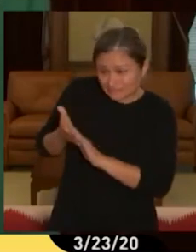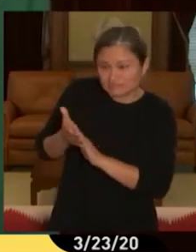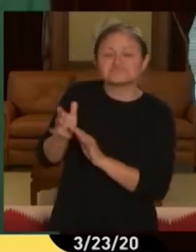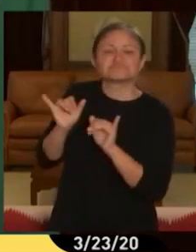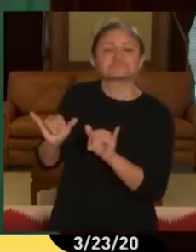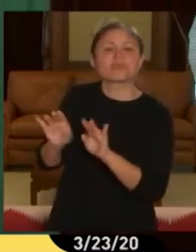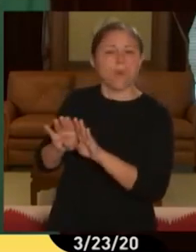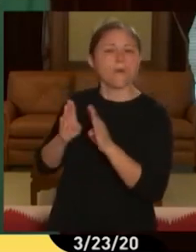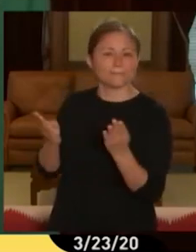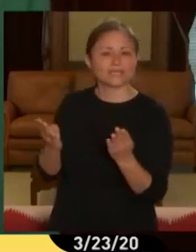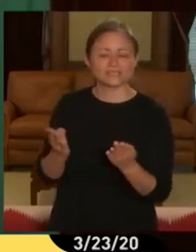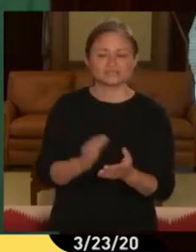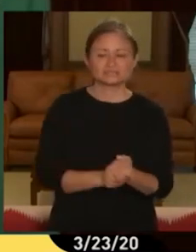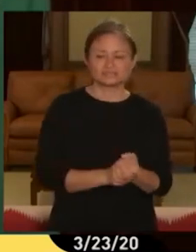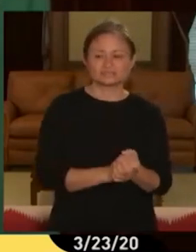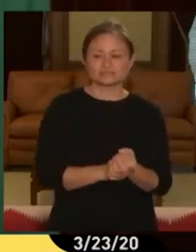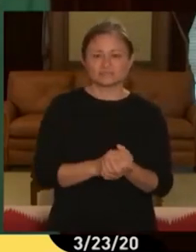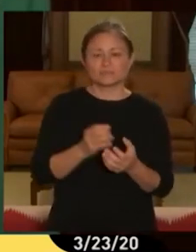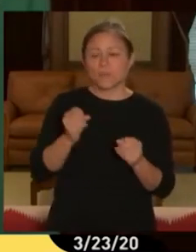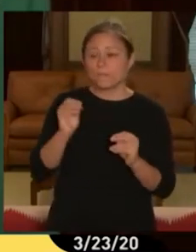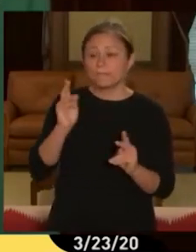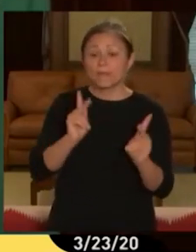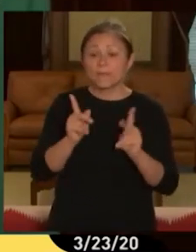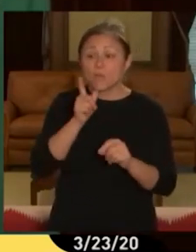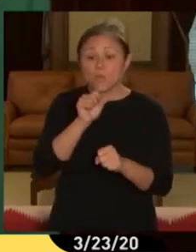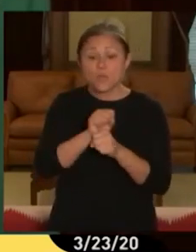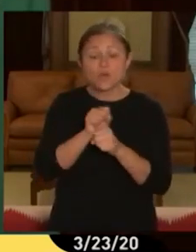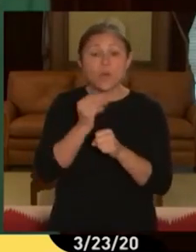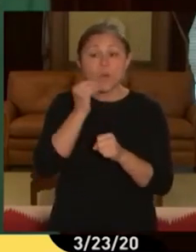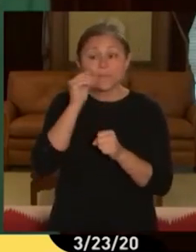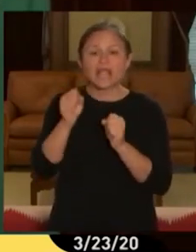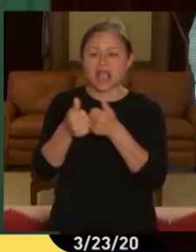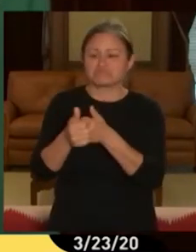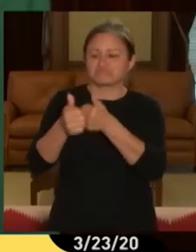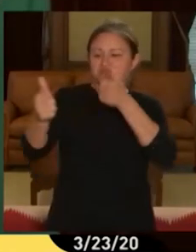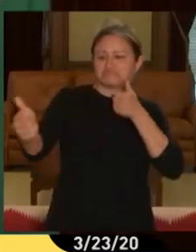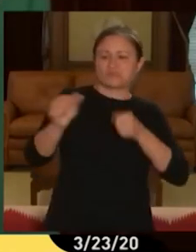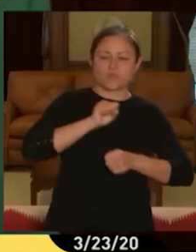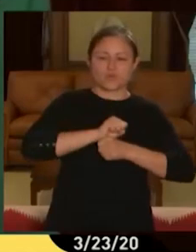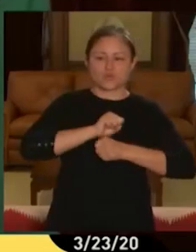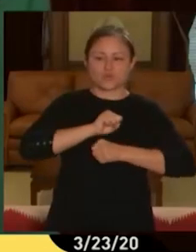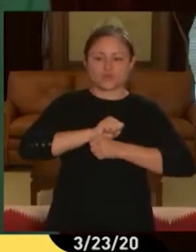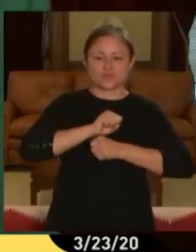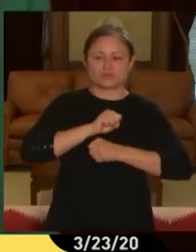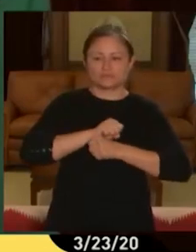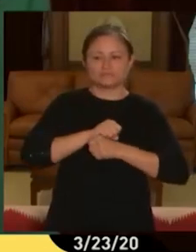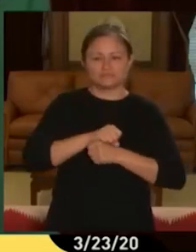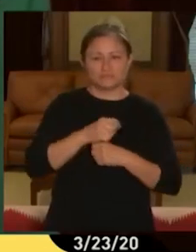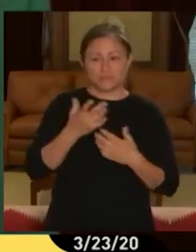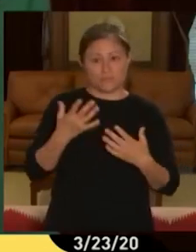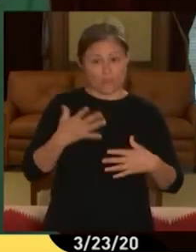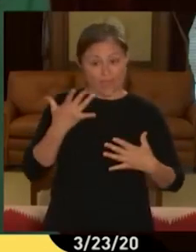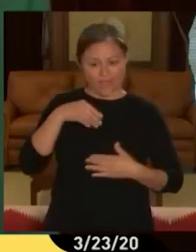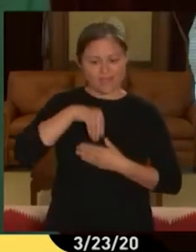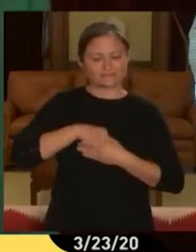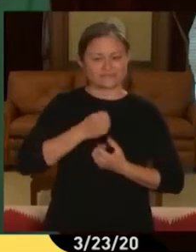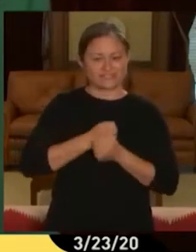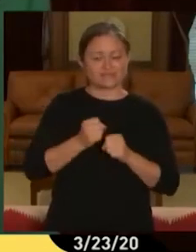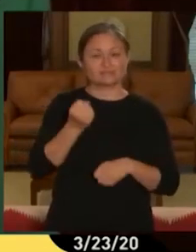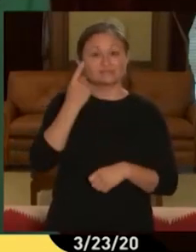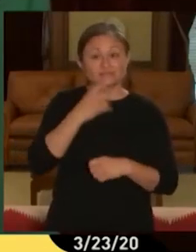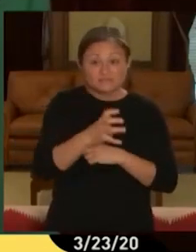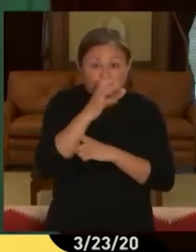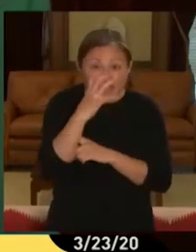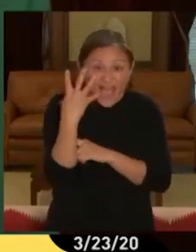work remotely from home. It is still safe to go outside using social distancing